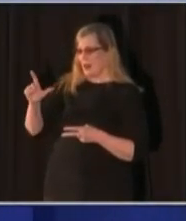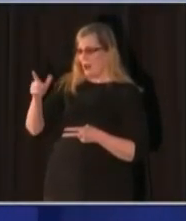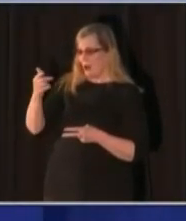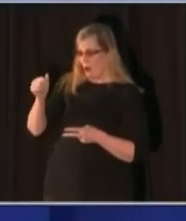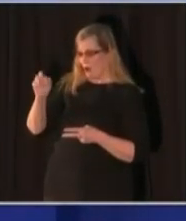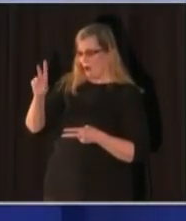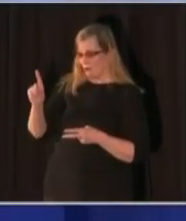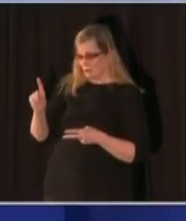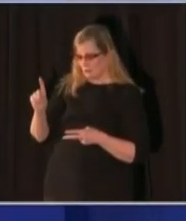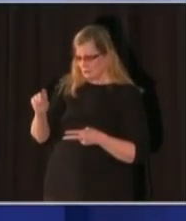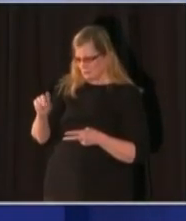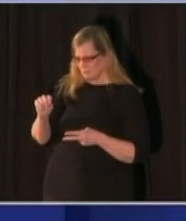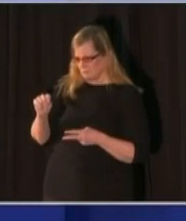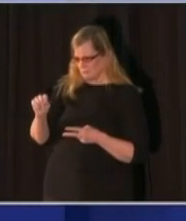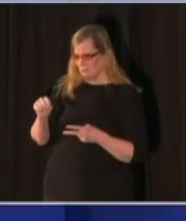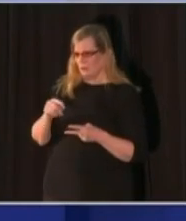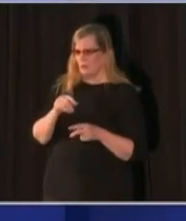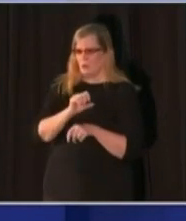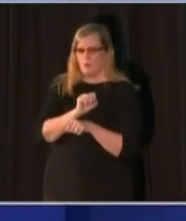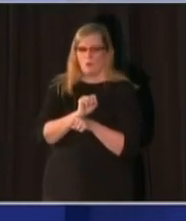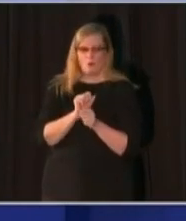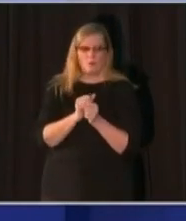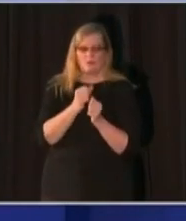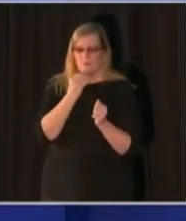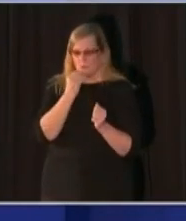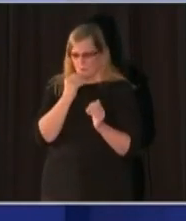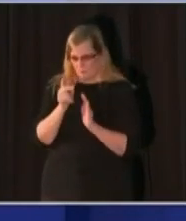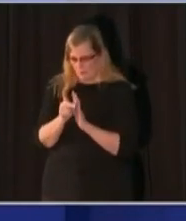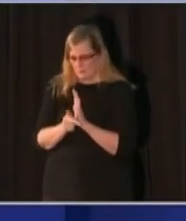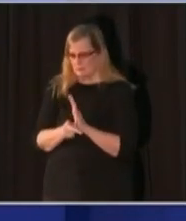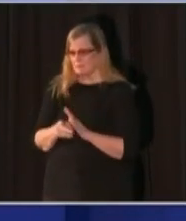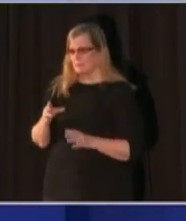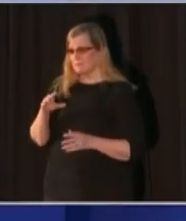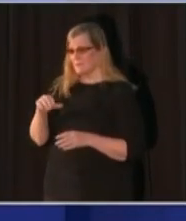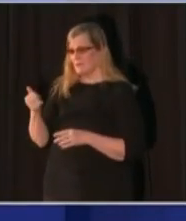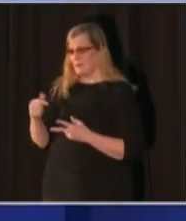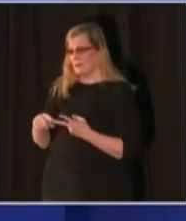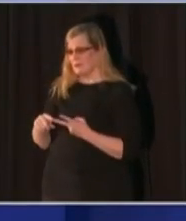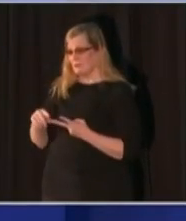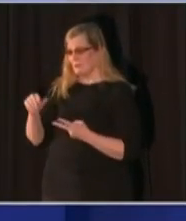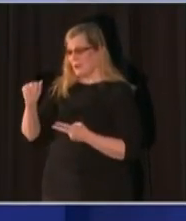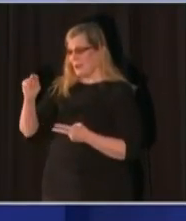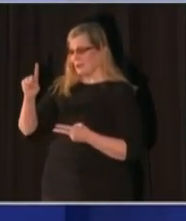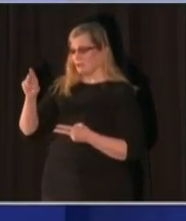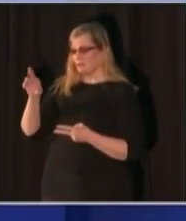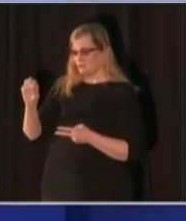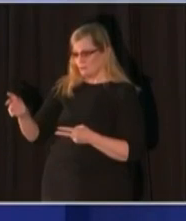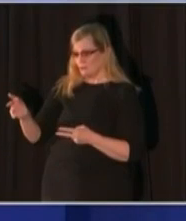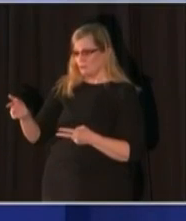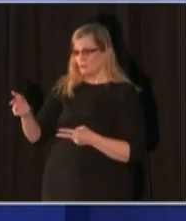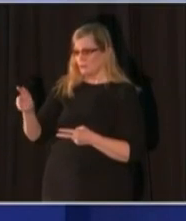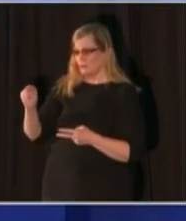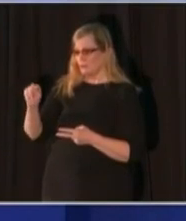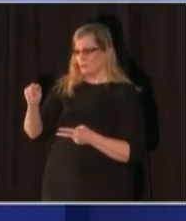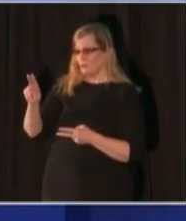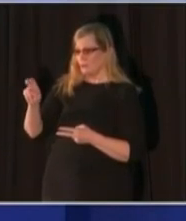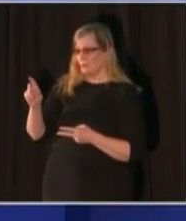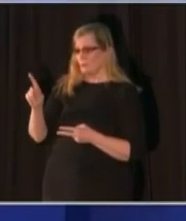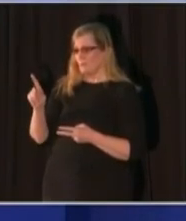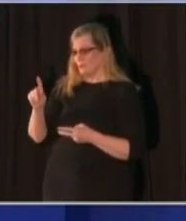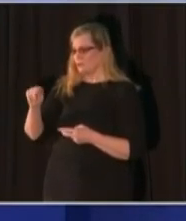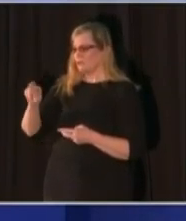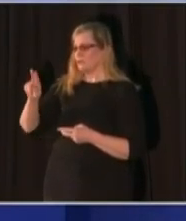policy experts. We're also joined by Andrew Trueblood from the Department, the Office of Planning, and Laura Zeigler